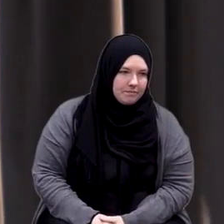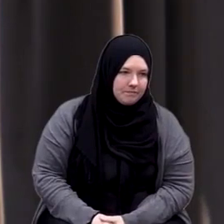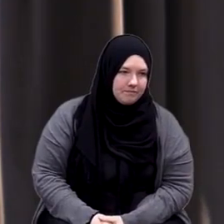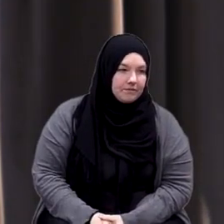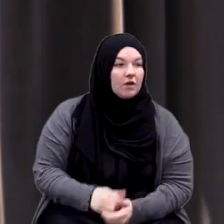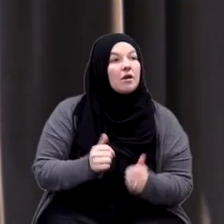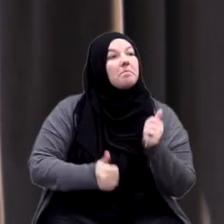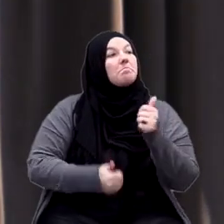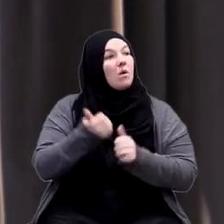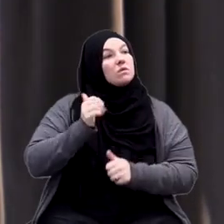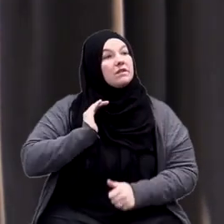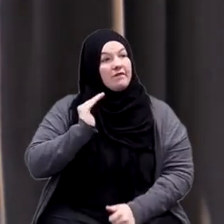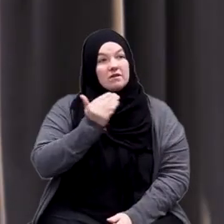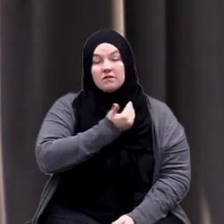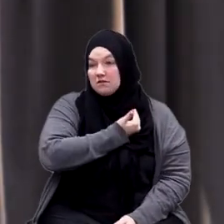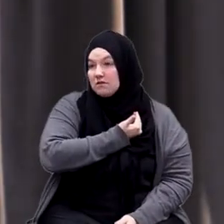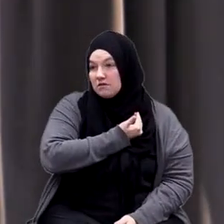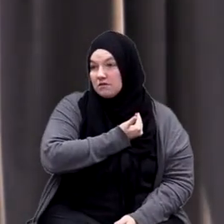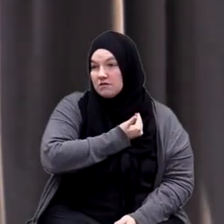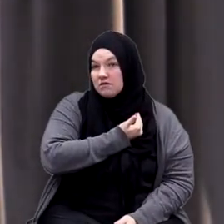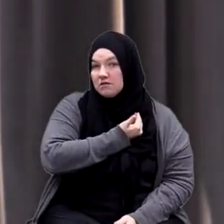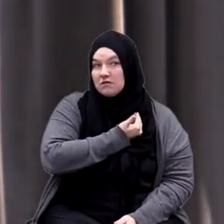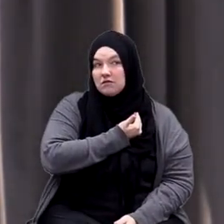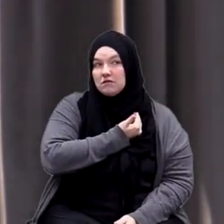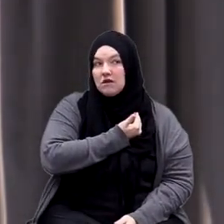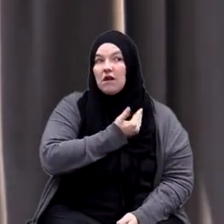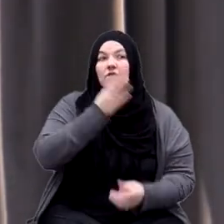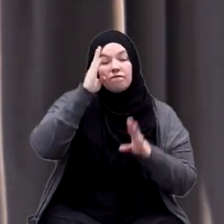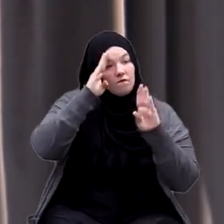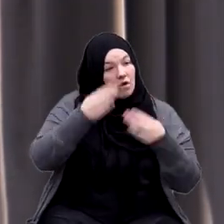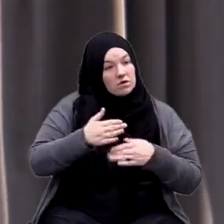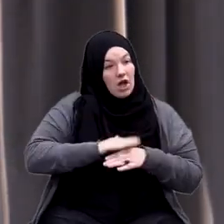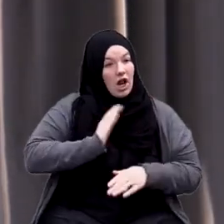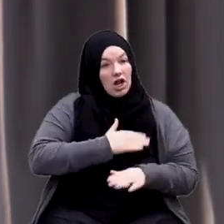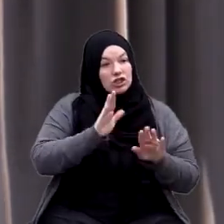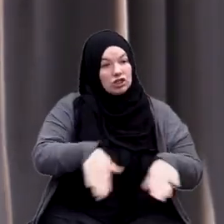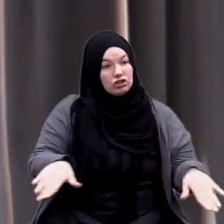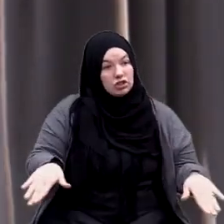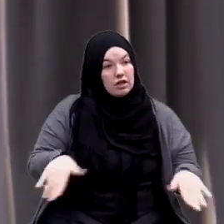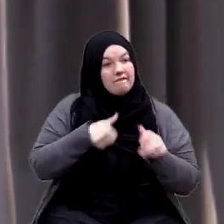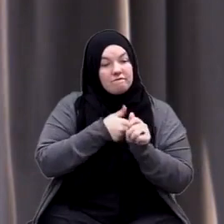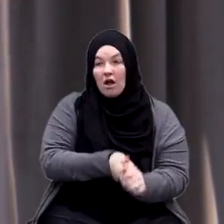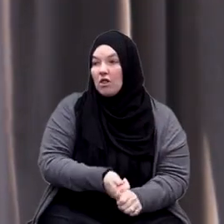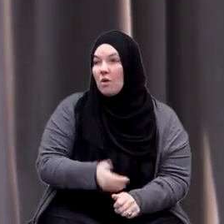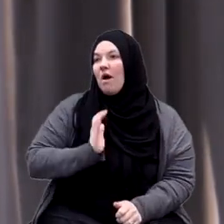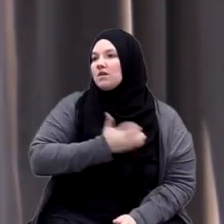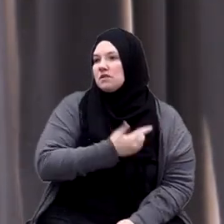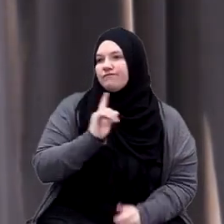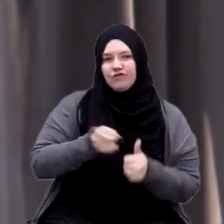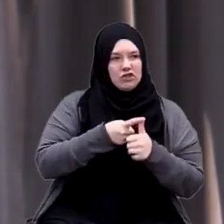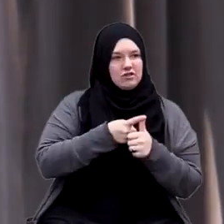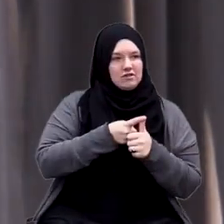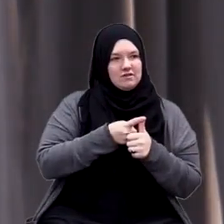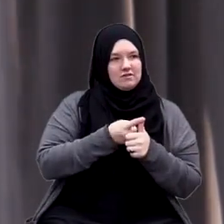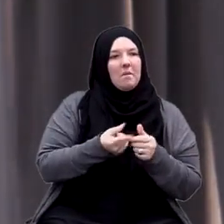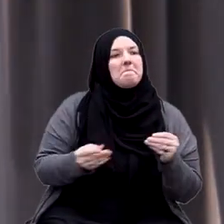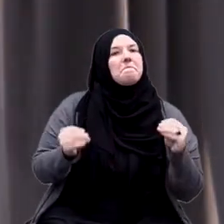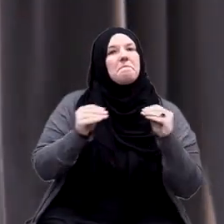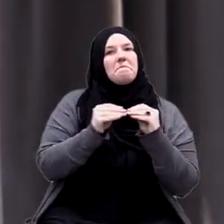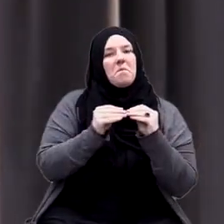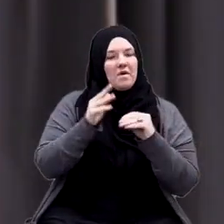But most of us are focusing on our children being obedient to us more